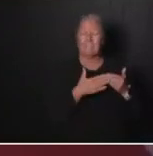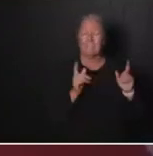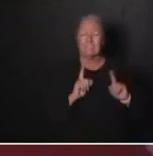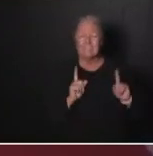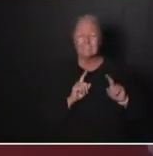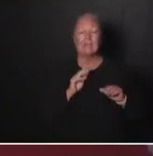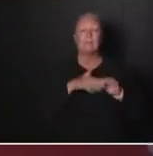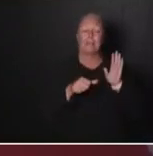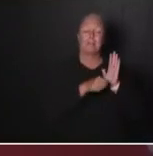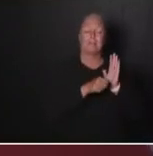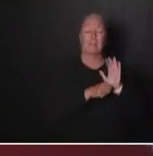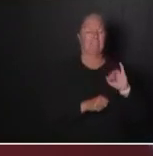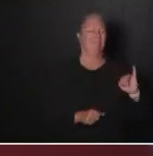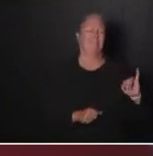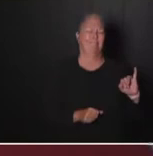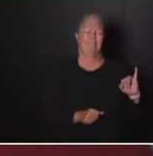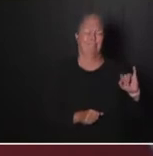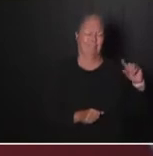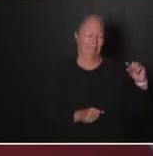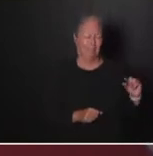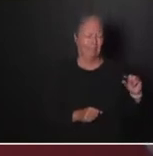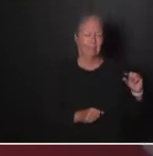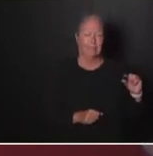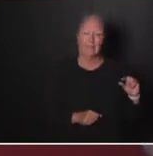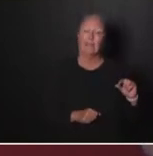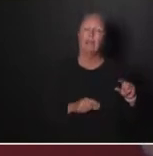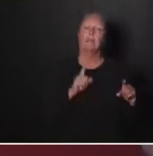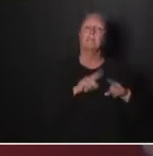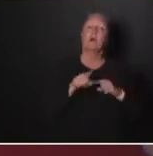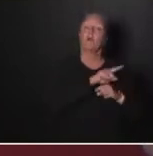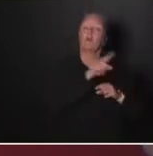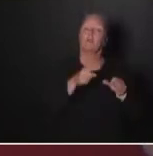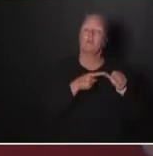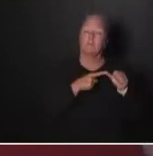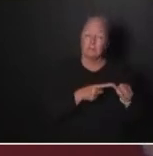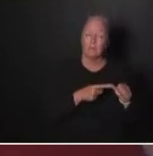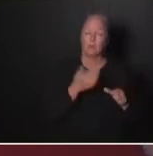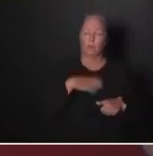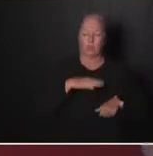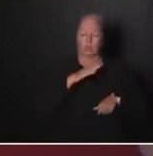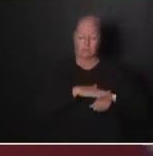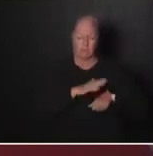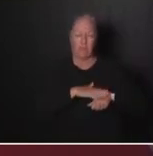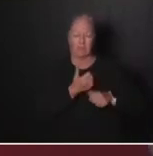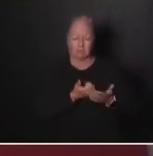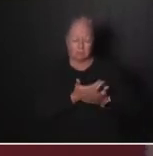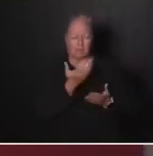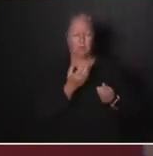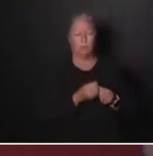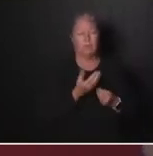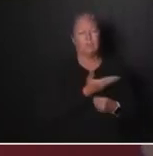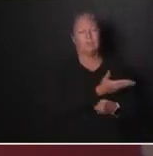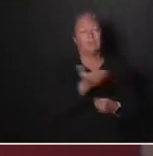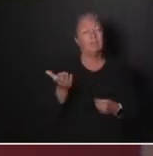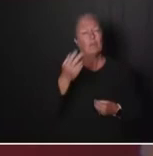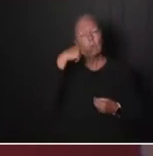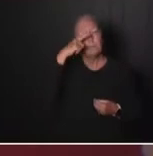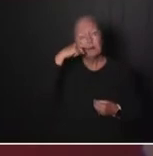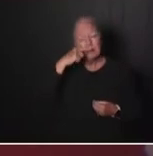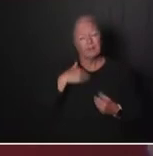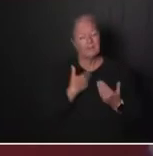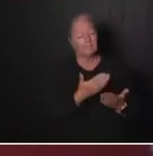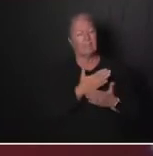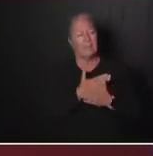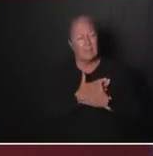poor. It was about having the time to spend with our residents, to give them the love, to stop